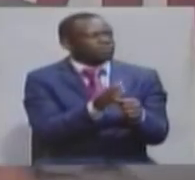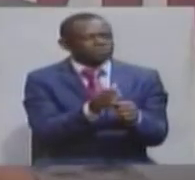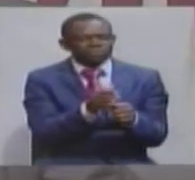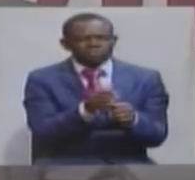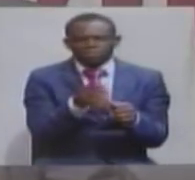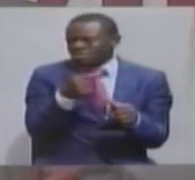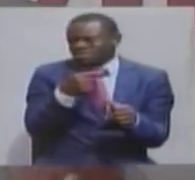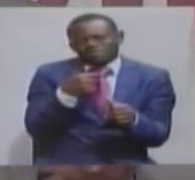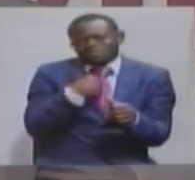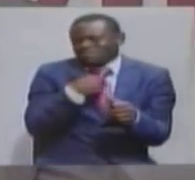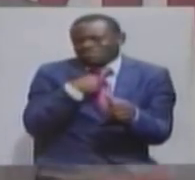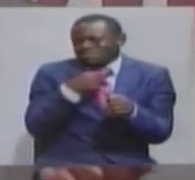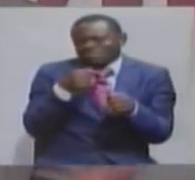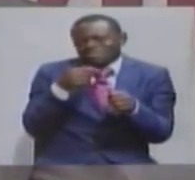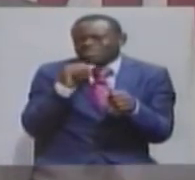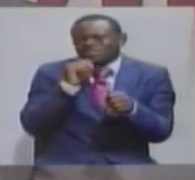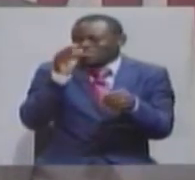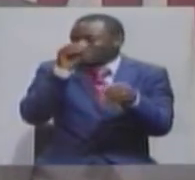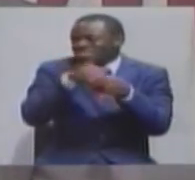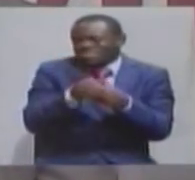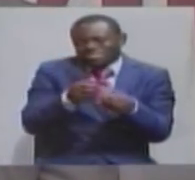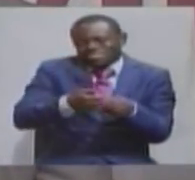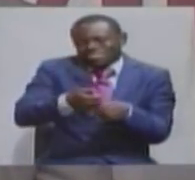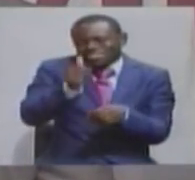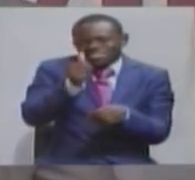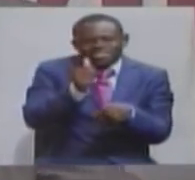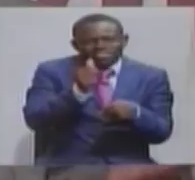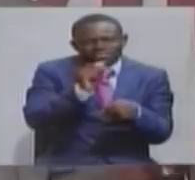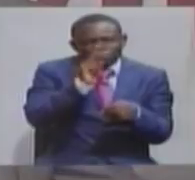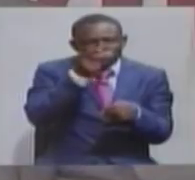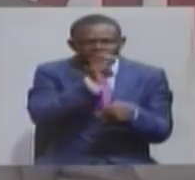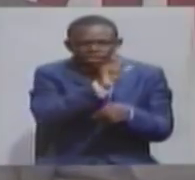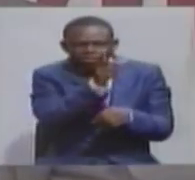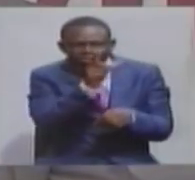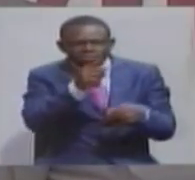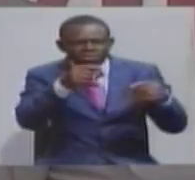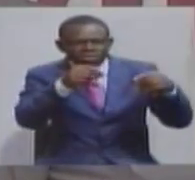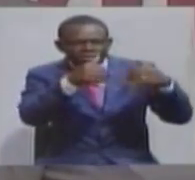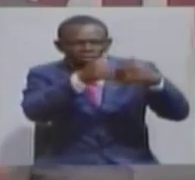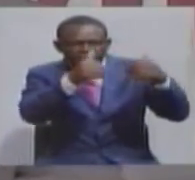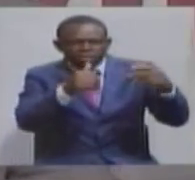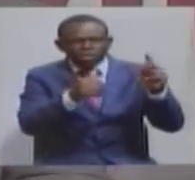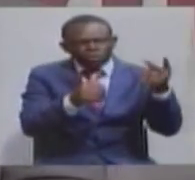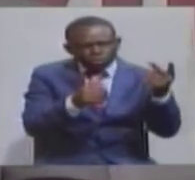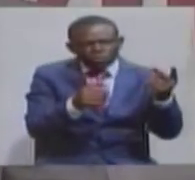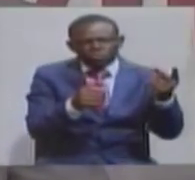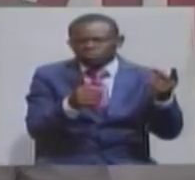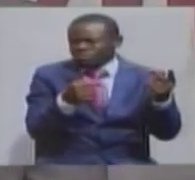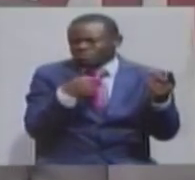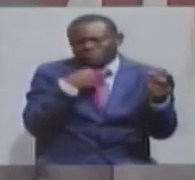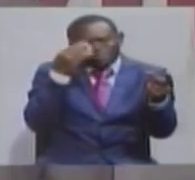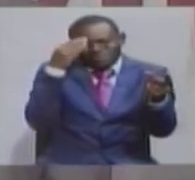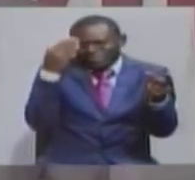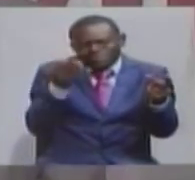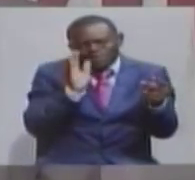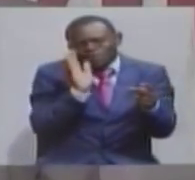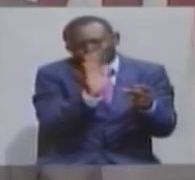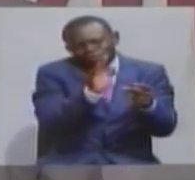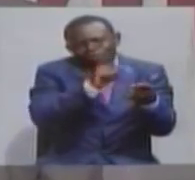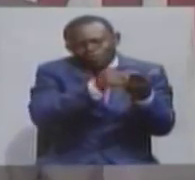recognized. For me, when I read that MMD have agreed, FDD have agreed, PEP have agreed, there is